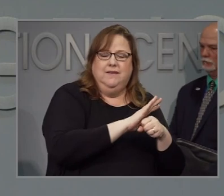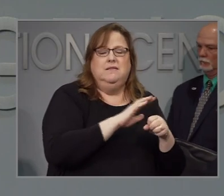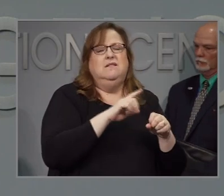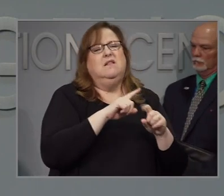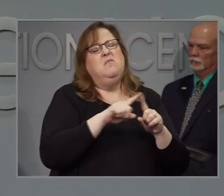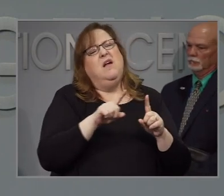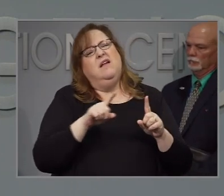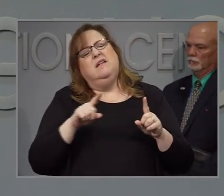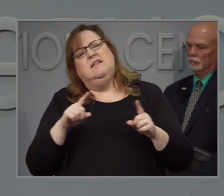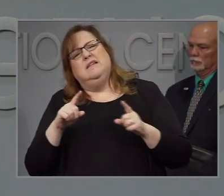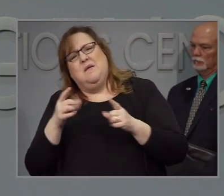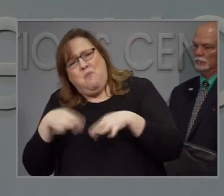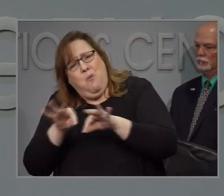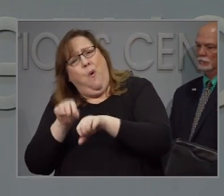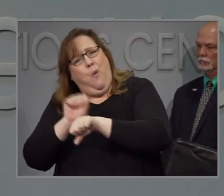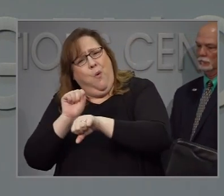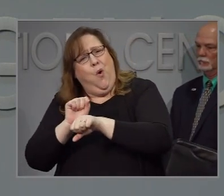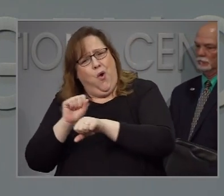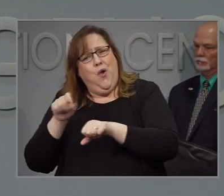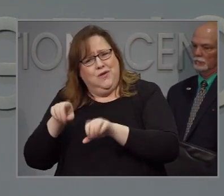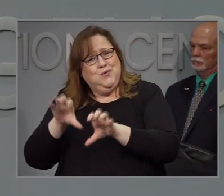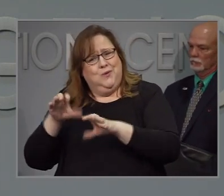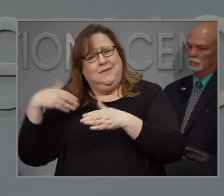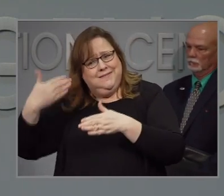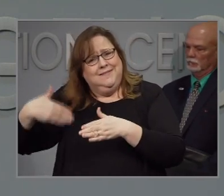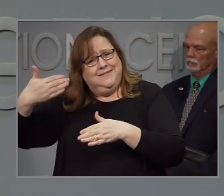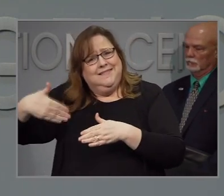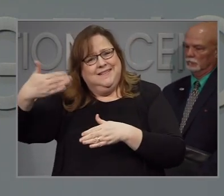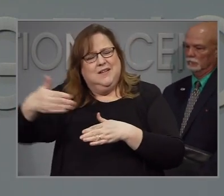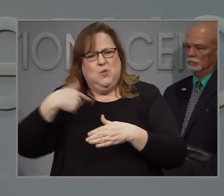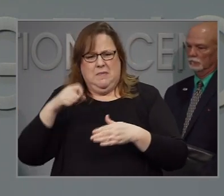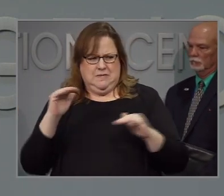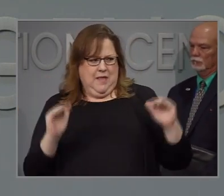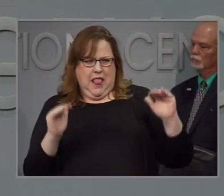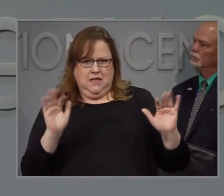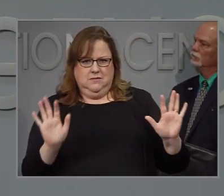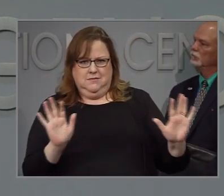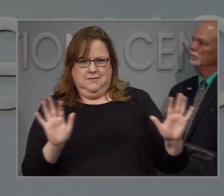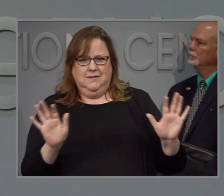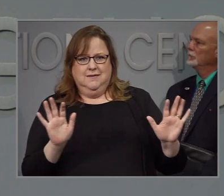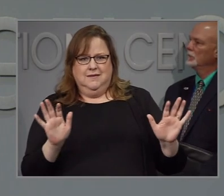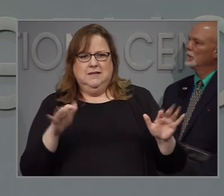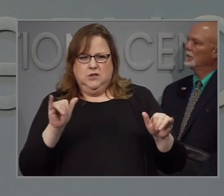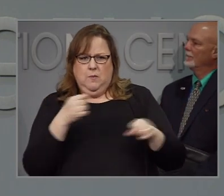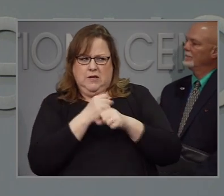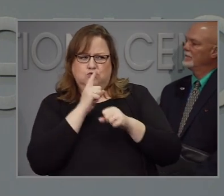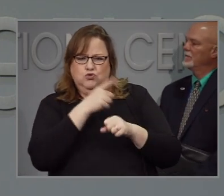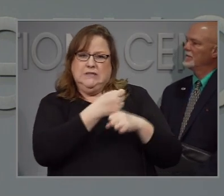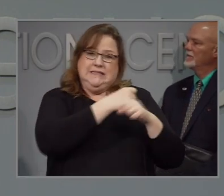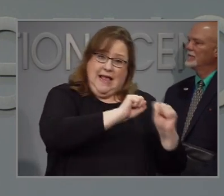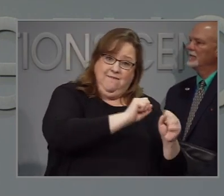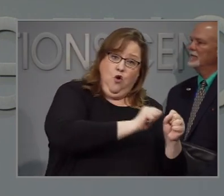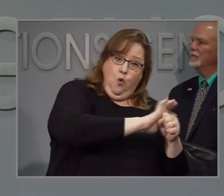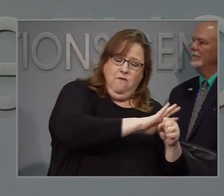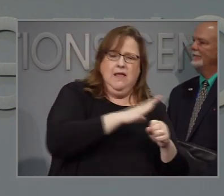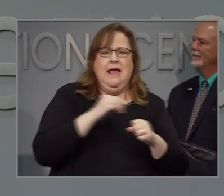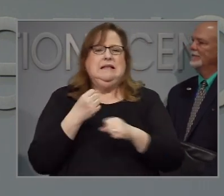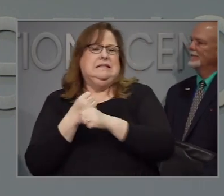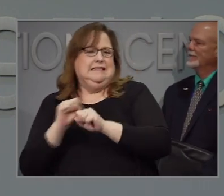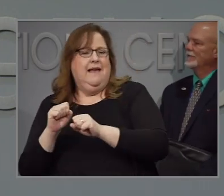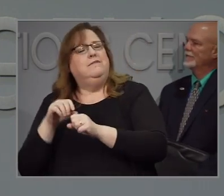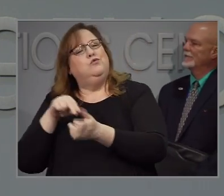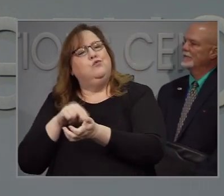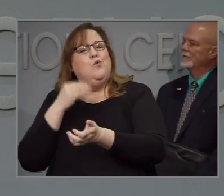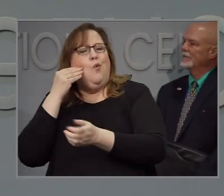important work that folks were doing all along. And so we have to strike the right balance there as we go forward. And we'll work with our